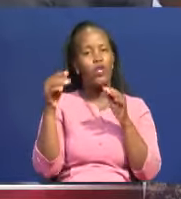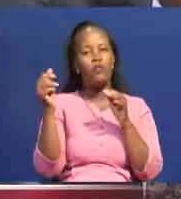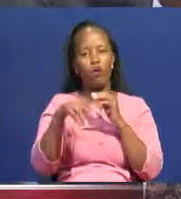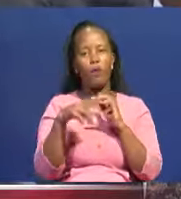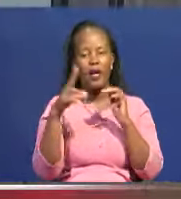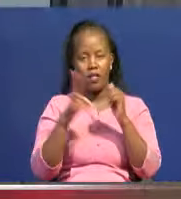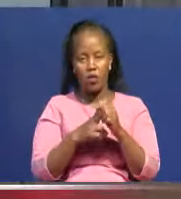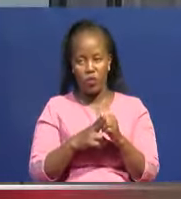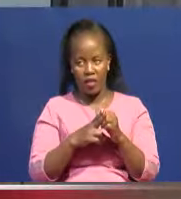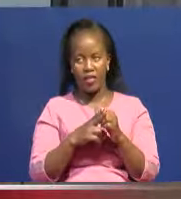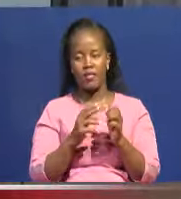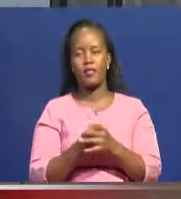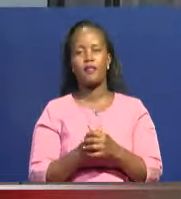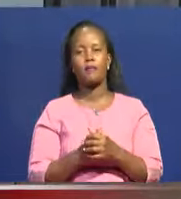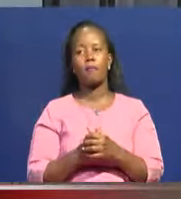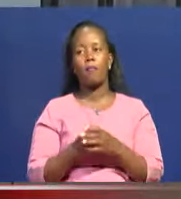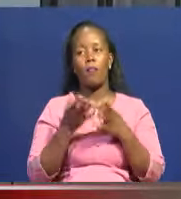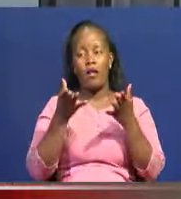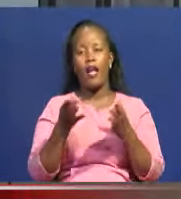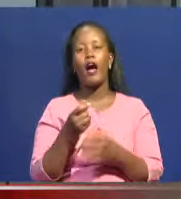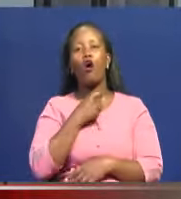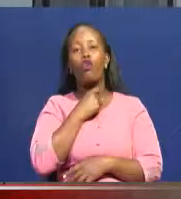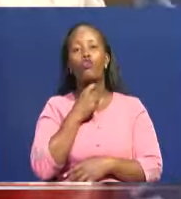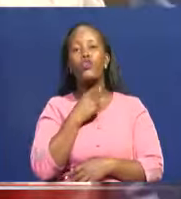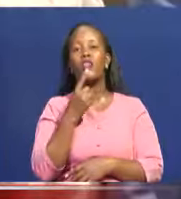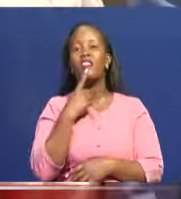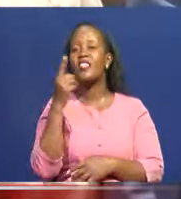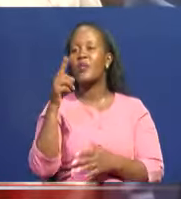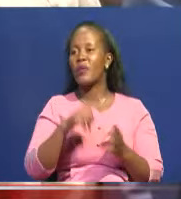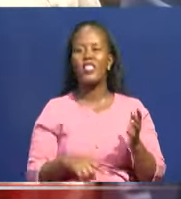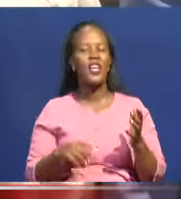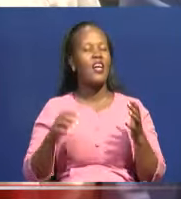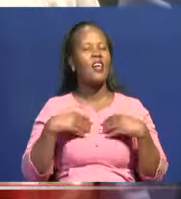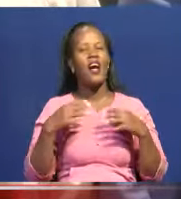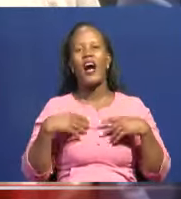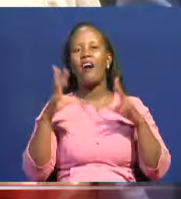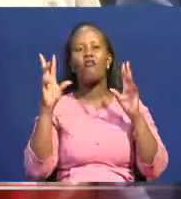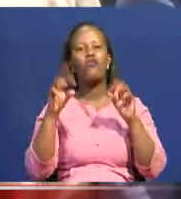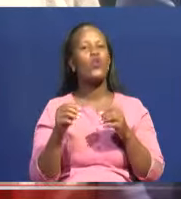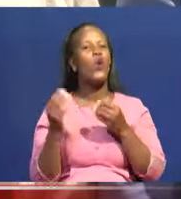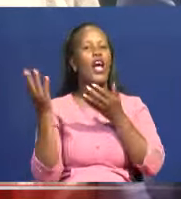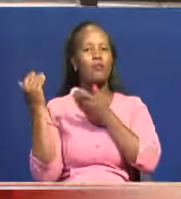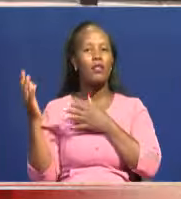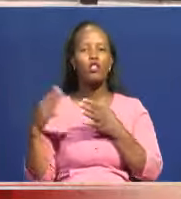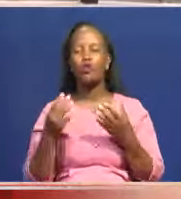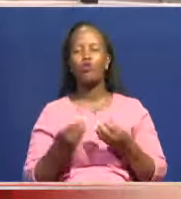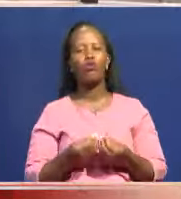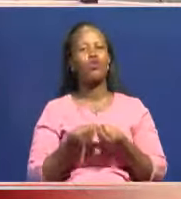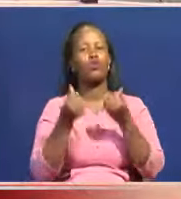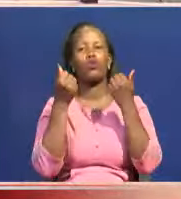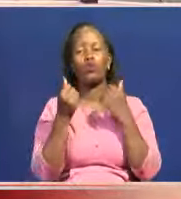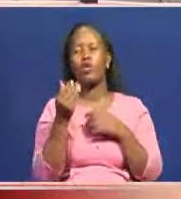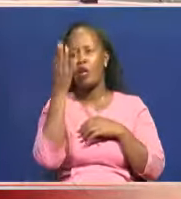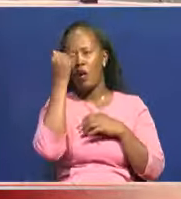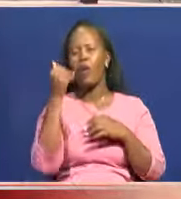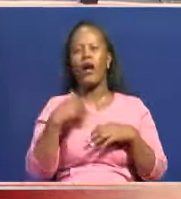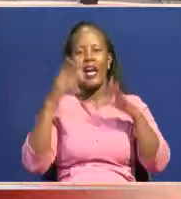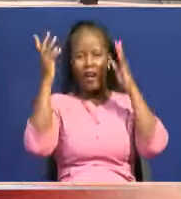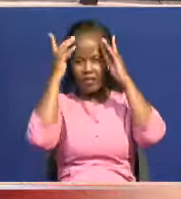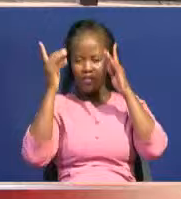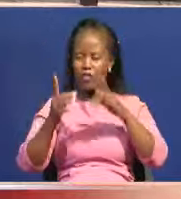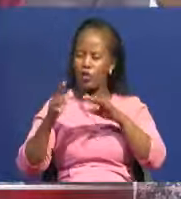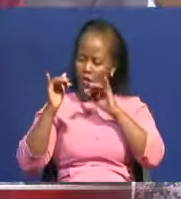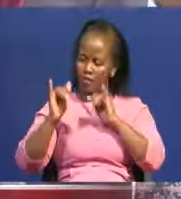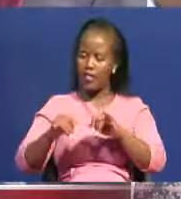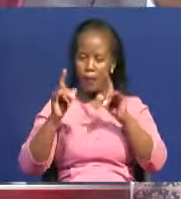paid in arrears. Chama cha madaktari sasa kinasema hakuna matumaini yoyote yale ya kuafikia suluhisho, ndiposa kimesalia na uamuzi wa